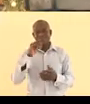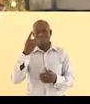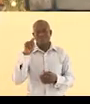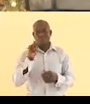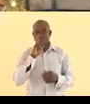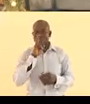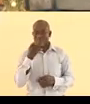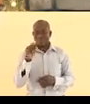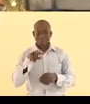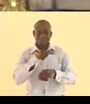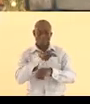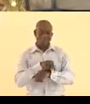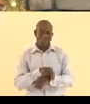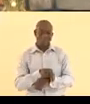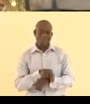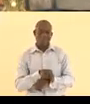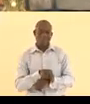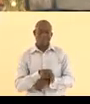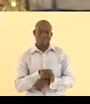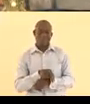It is the truth of nature.